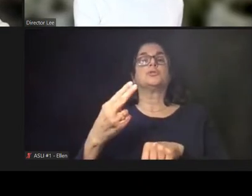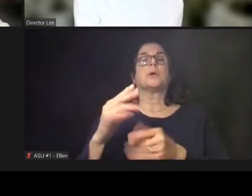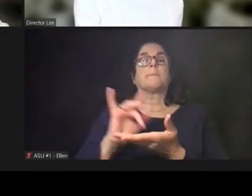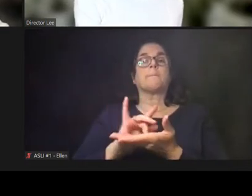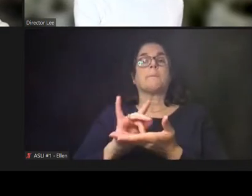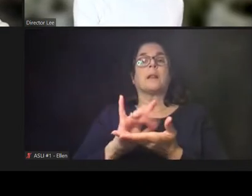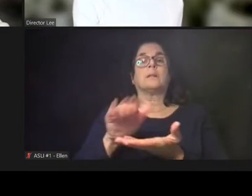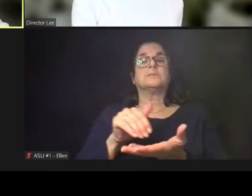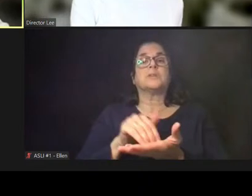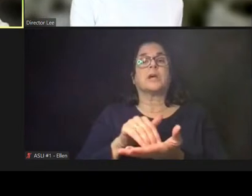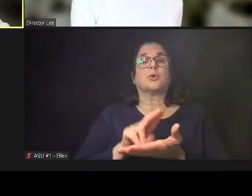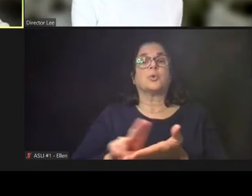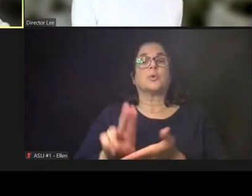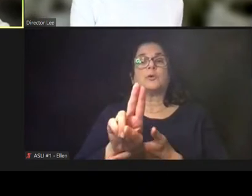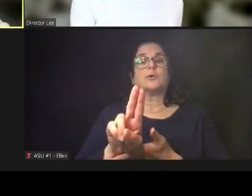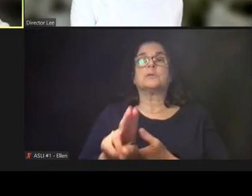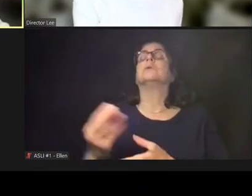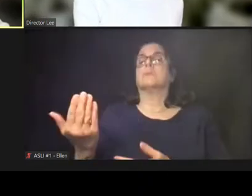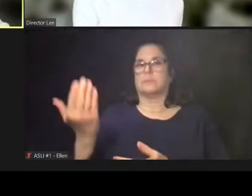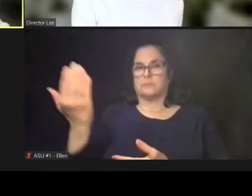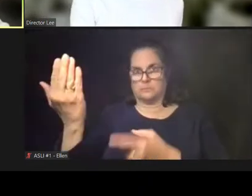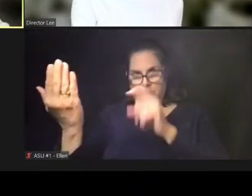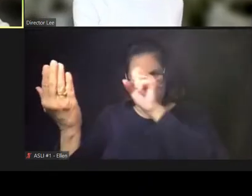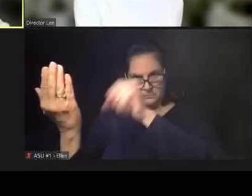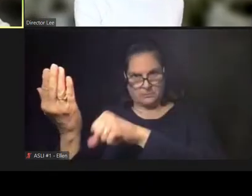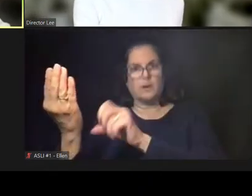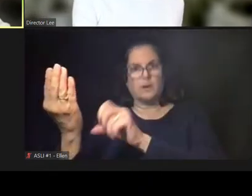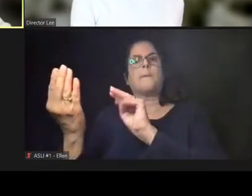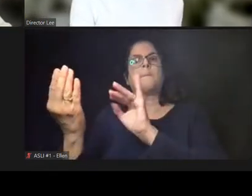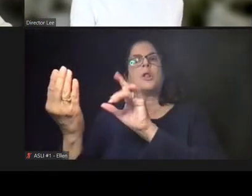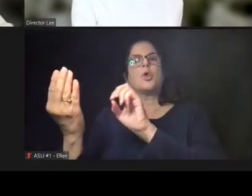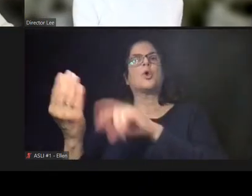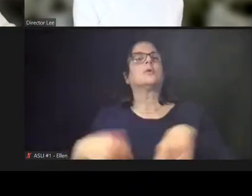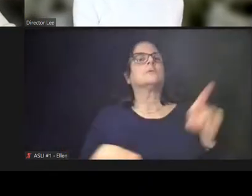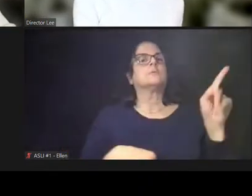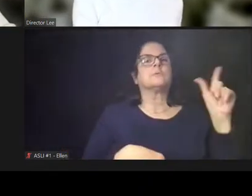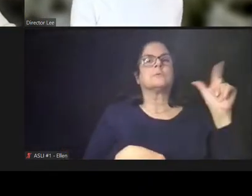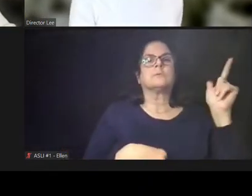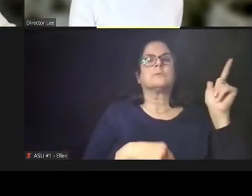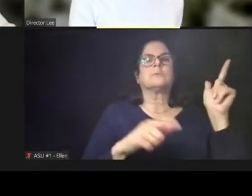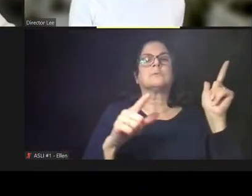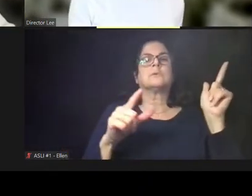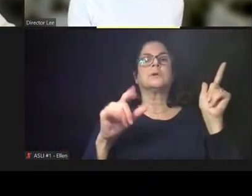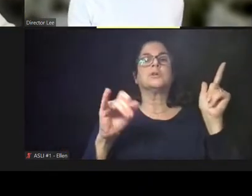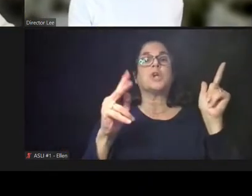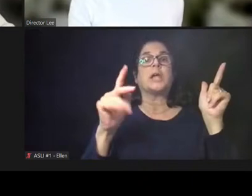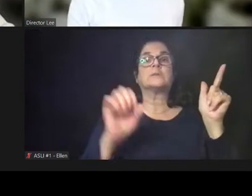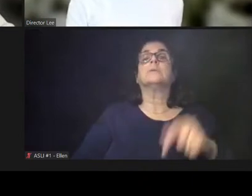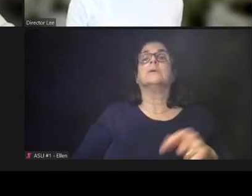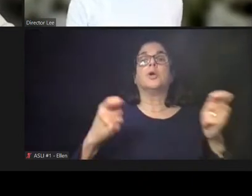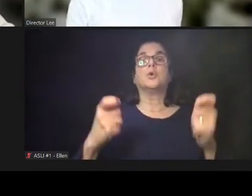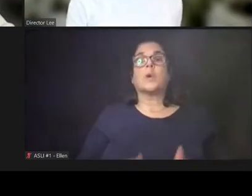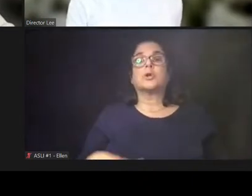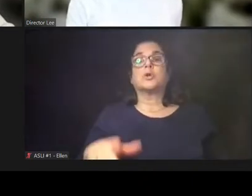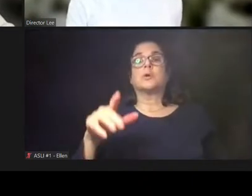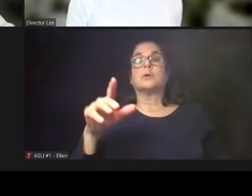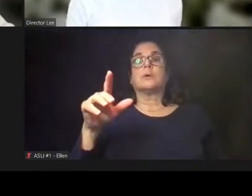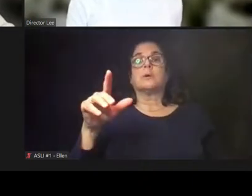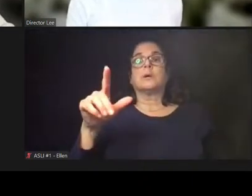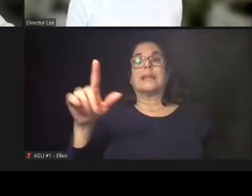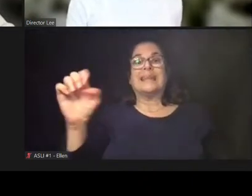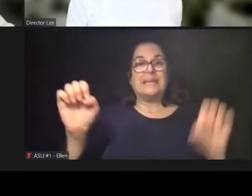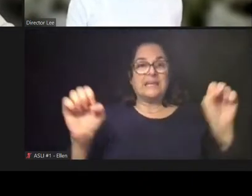moved. Second. Moved by Director Miller, seconded by Director Jakes. Director Lee? Yes. Director Ortiz?